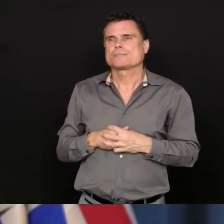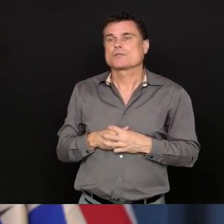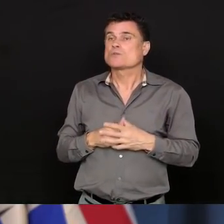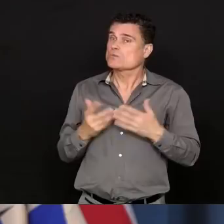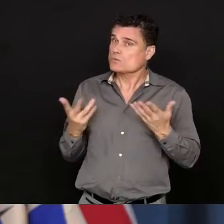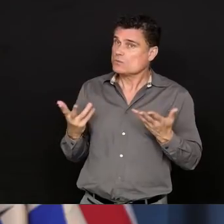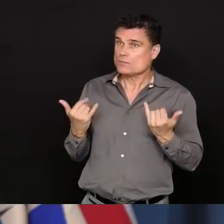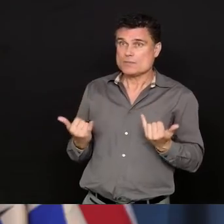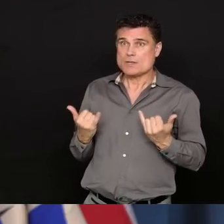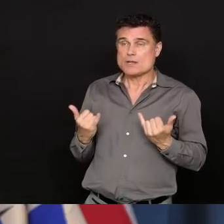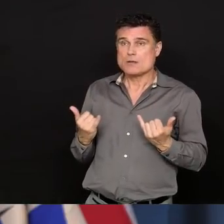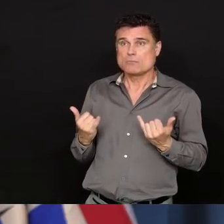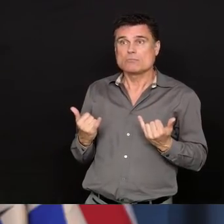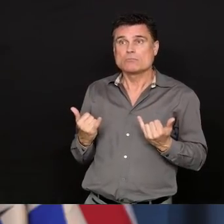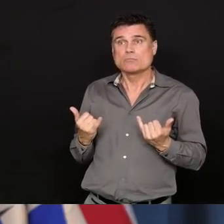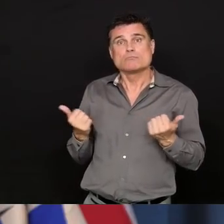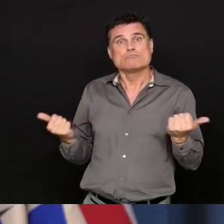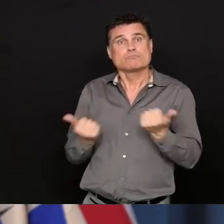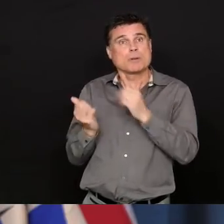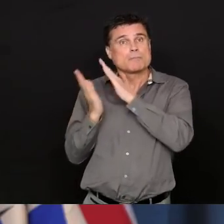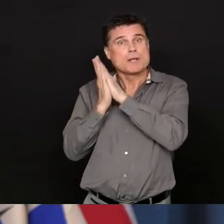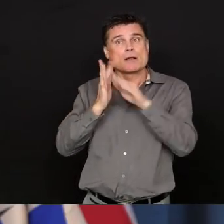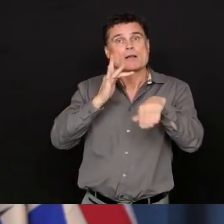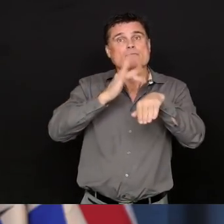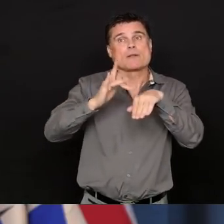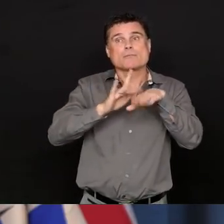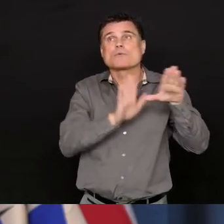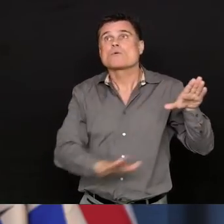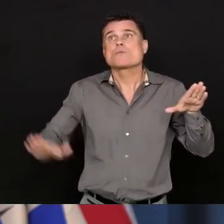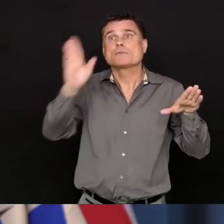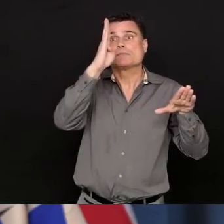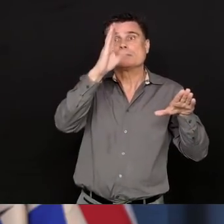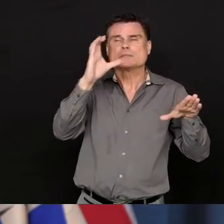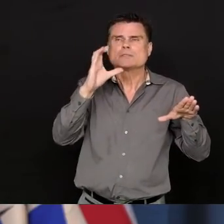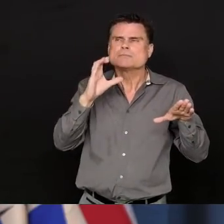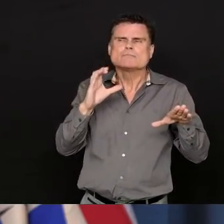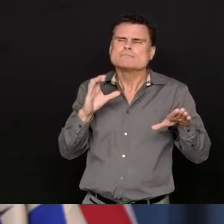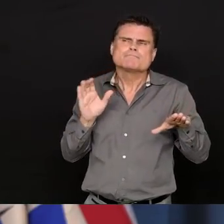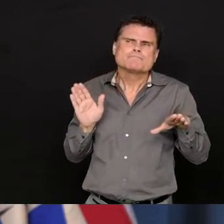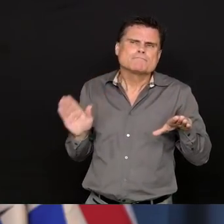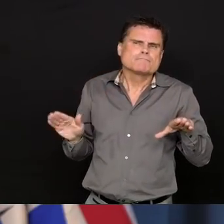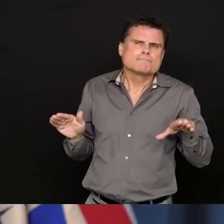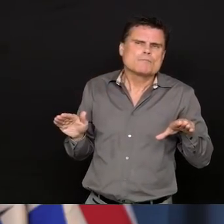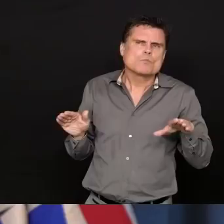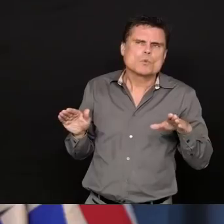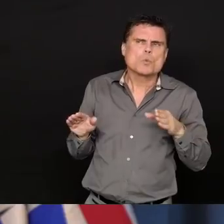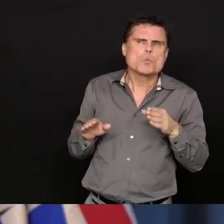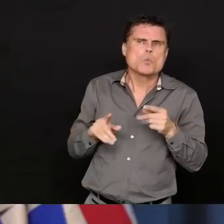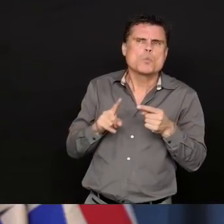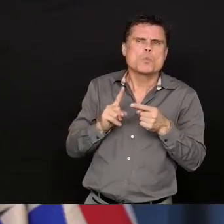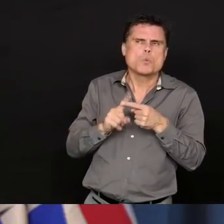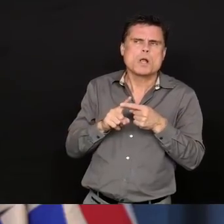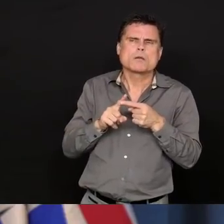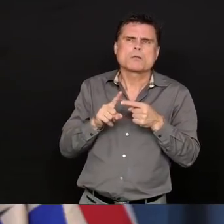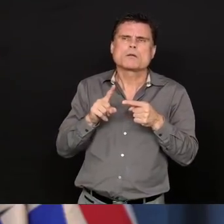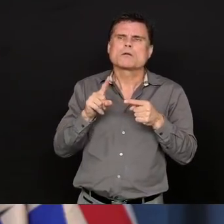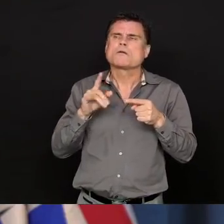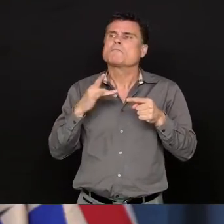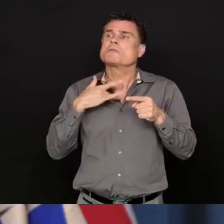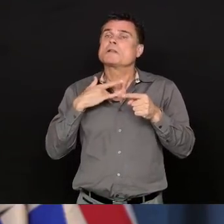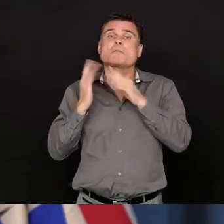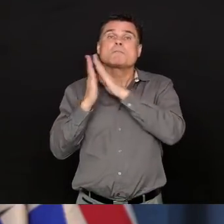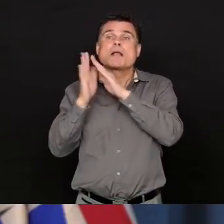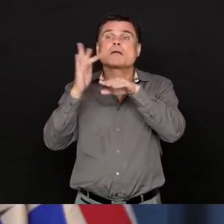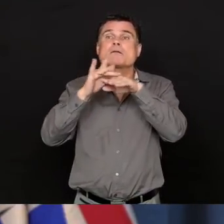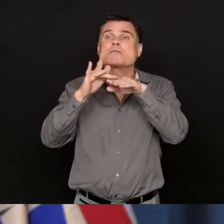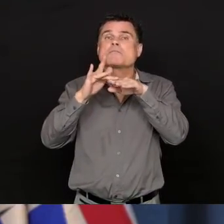very good question. So there are people coming into hospital every day, as we know. The testing is very